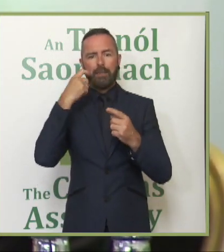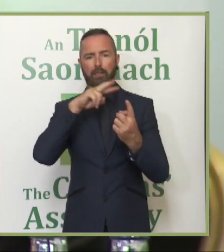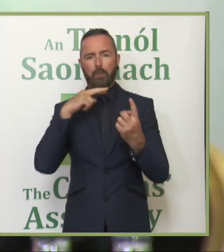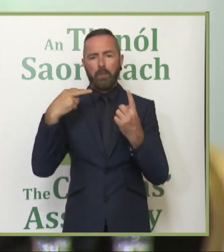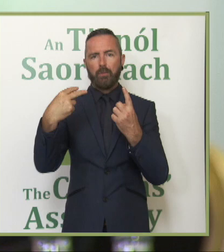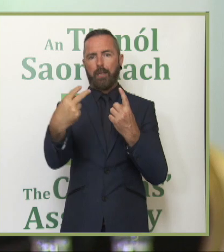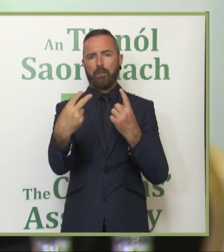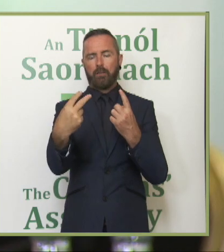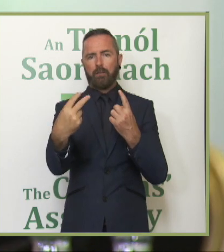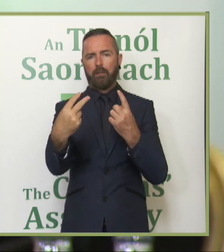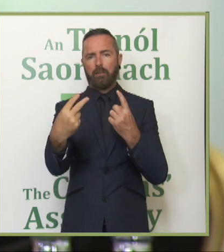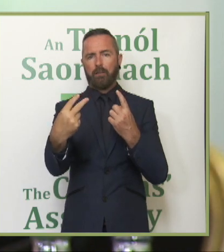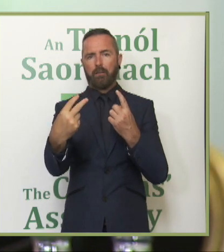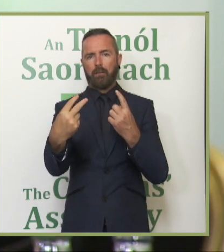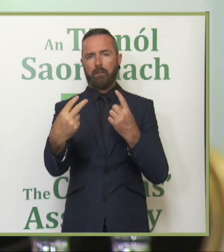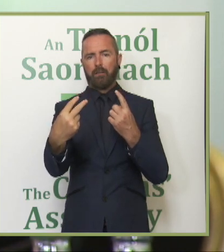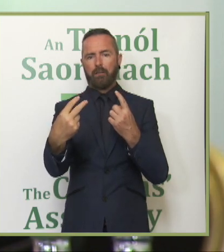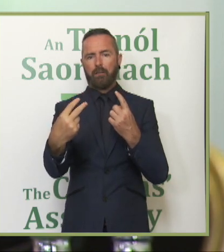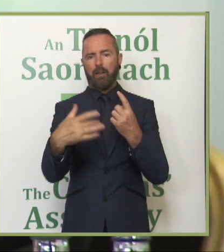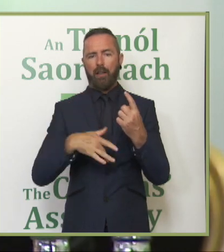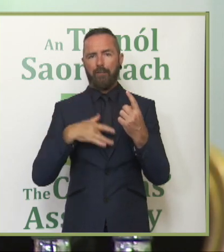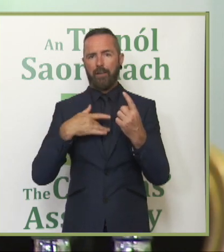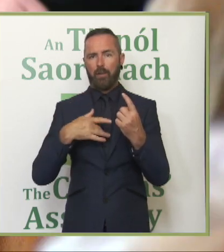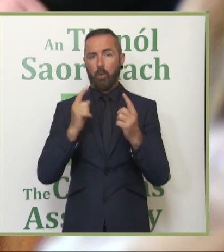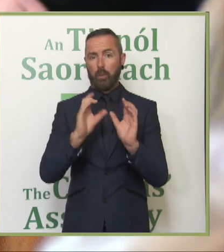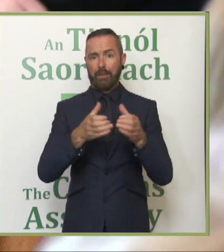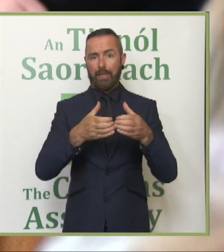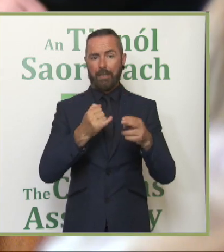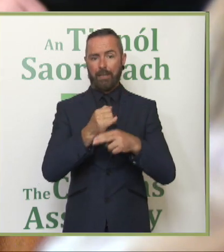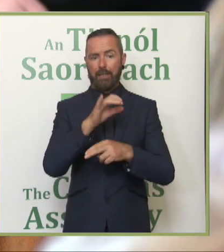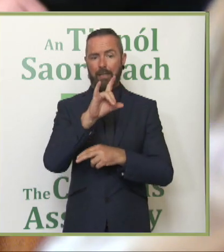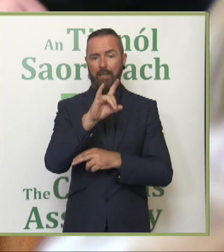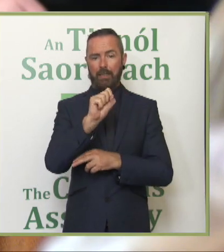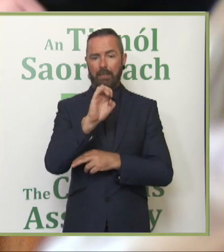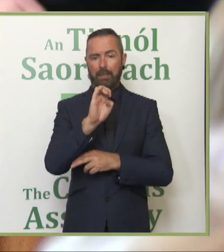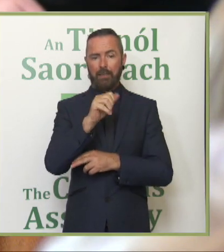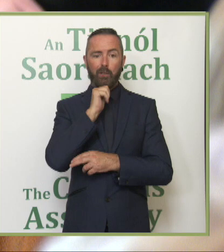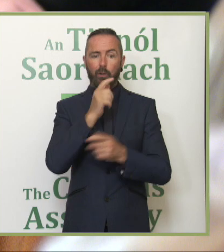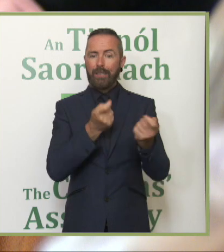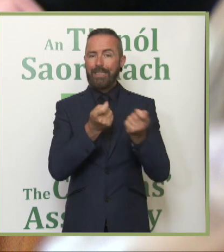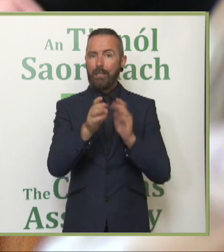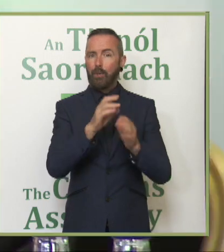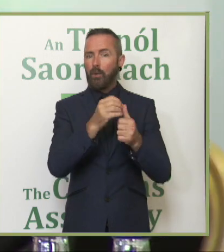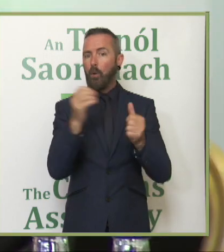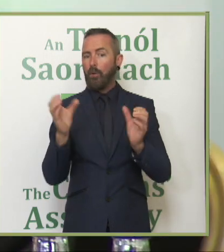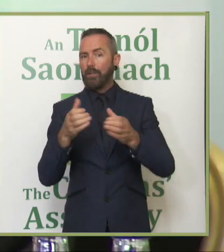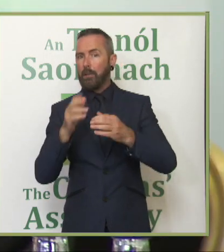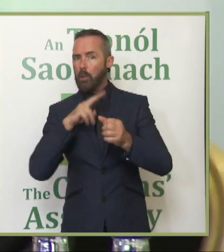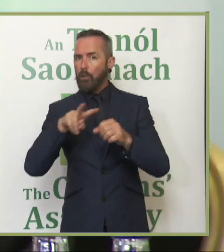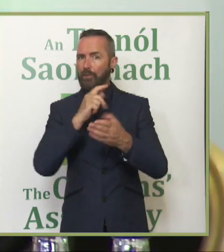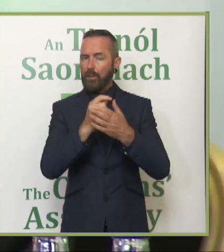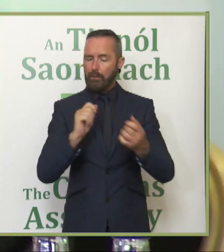sort of been a section within the HSE that hadn't been dealing with a lot of the other sections, but I think over time that is